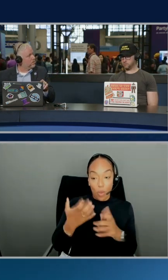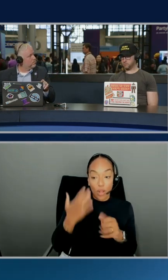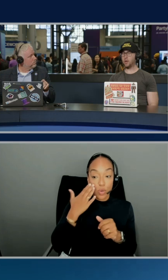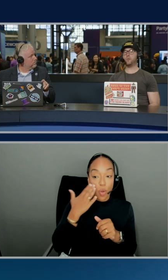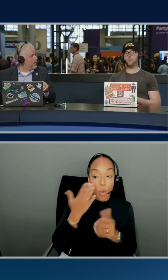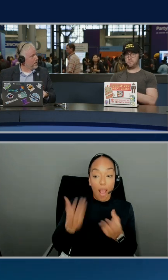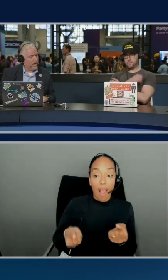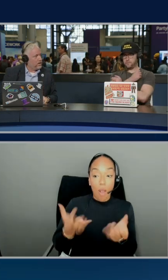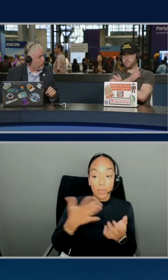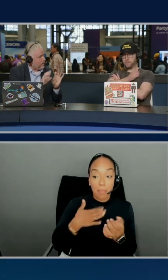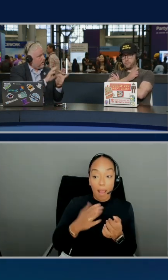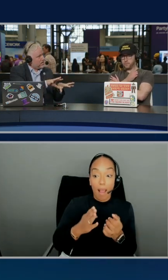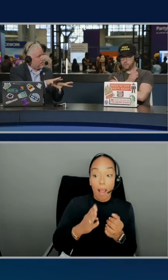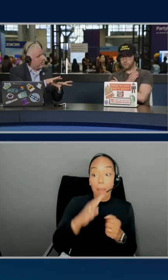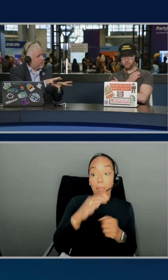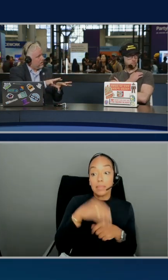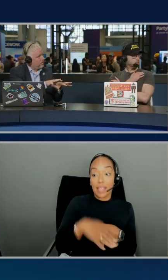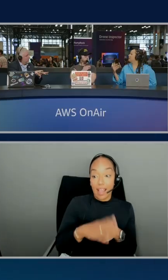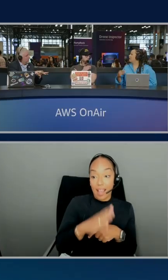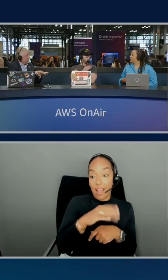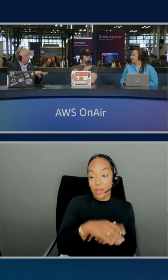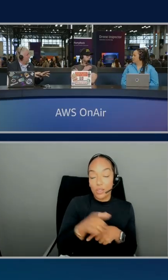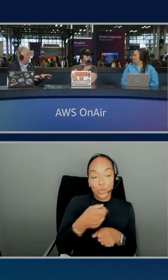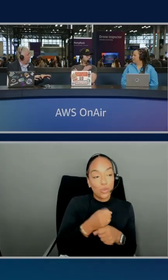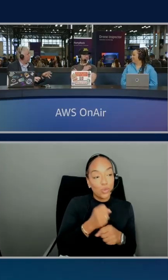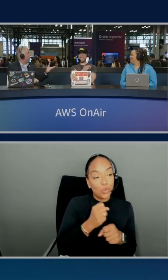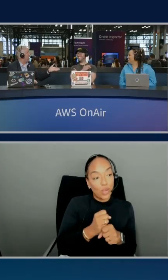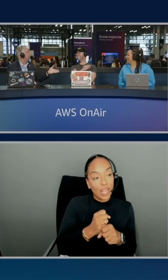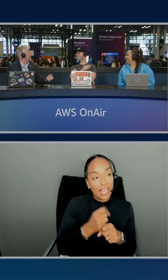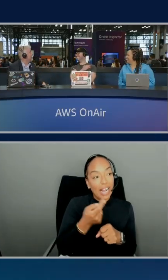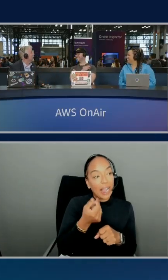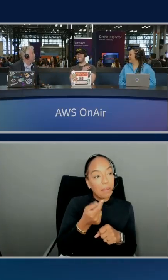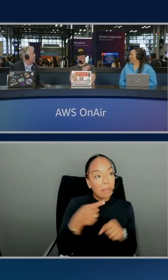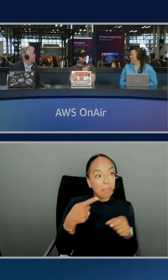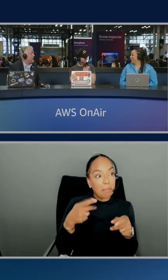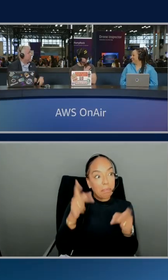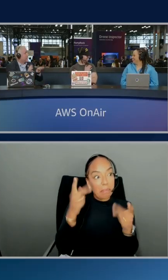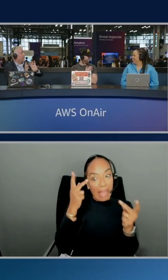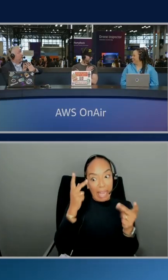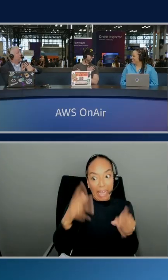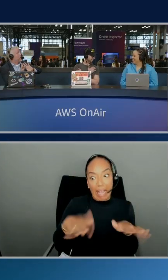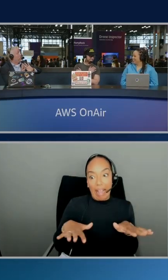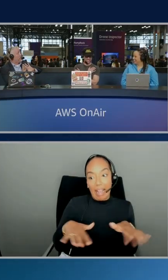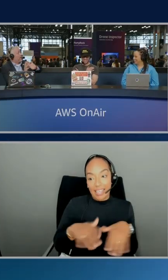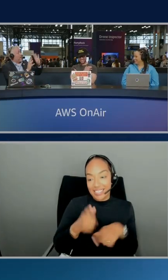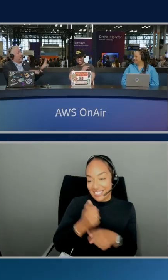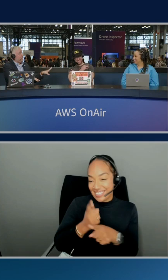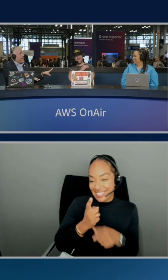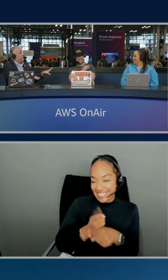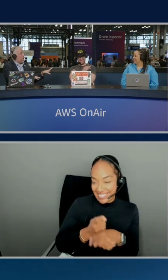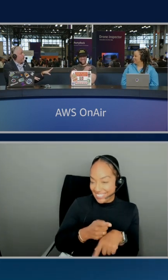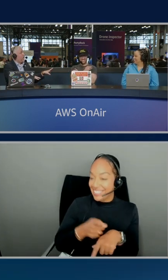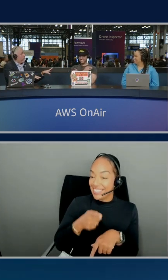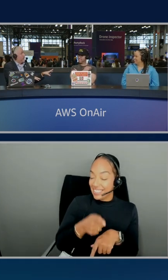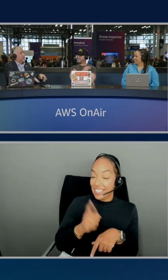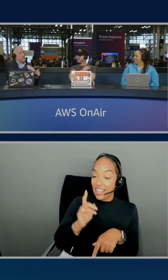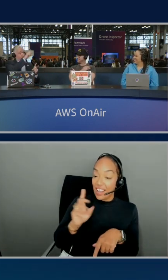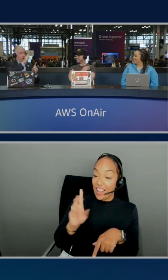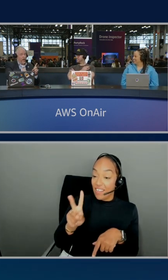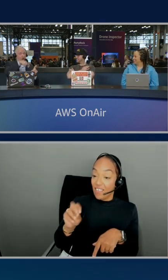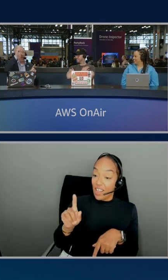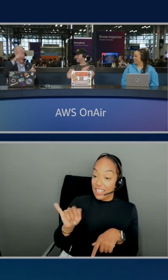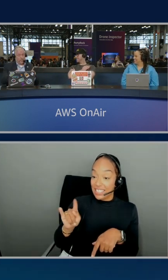were, Right. Okay. right? So volatility. Create a little panic. Yeah, exactly. Volatility would tell me, like, if I had bought and hold